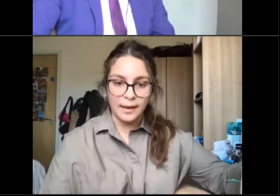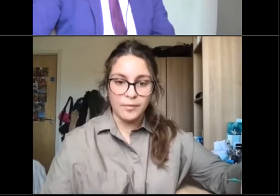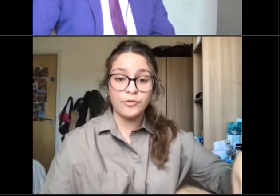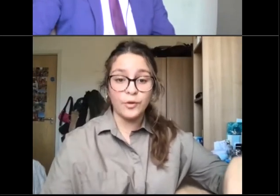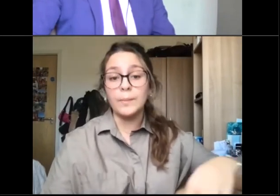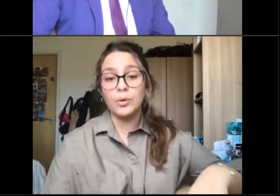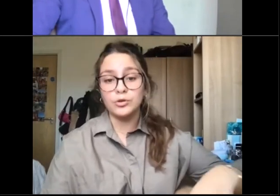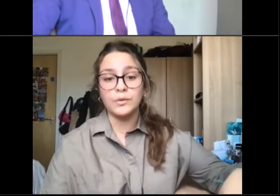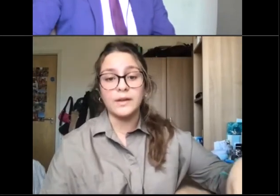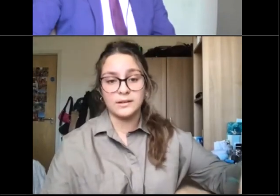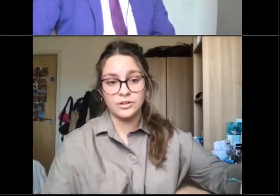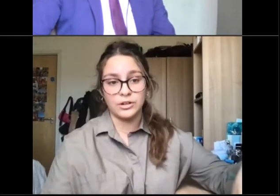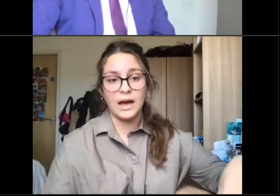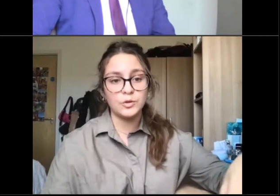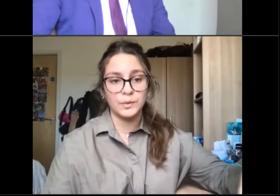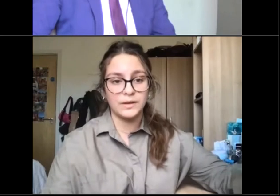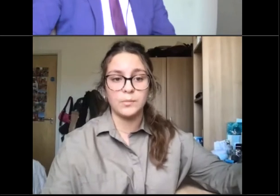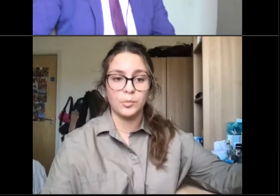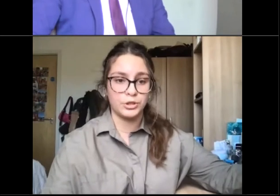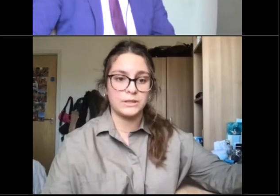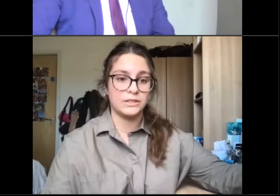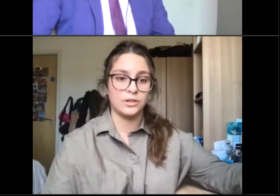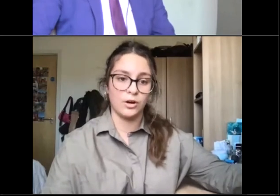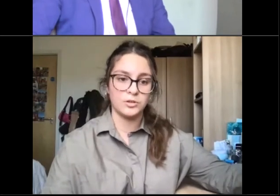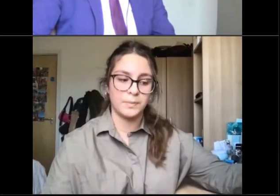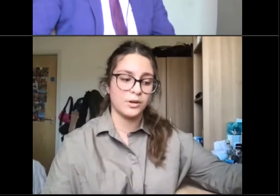make them feel important within that decision? How do we give them an